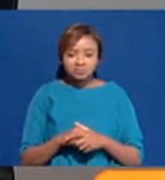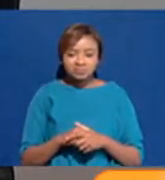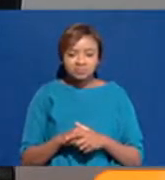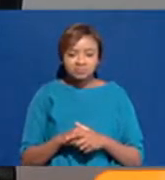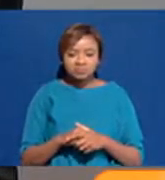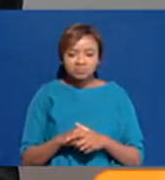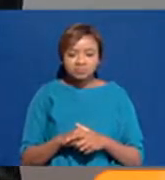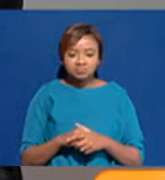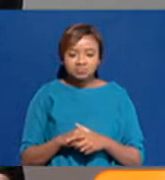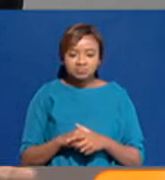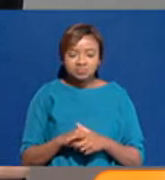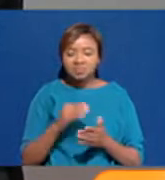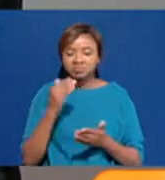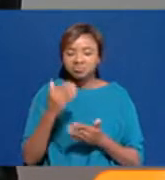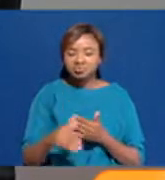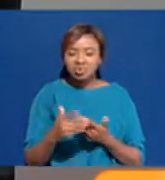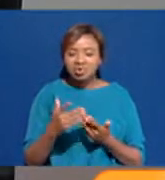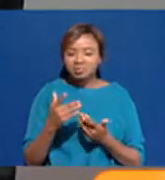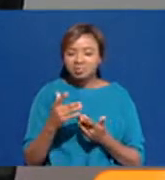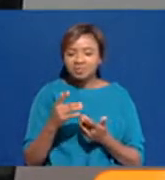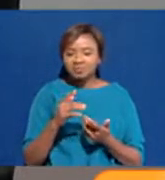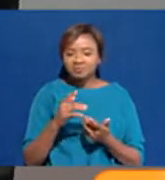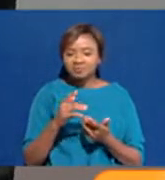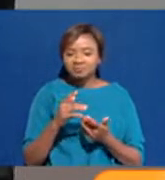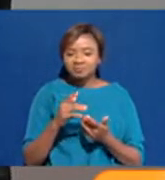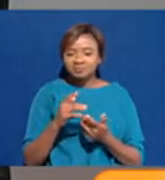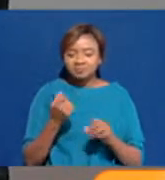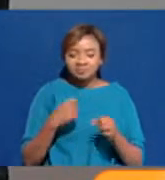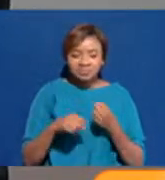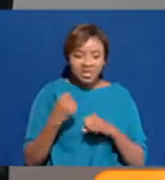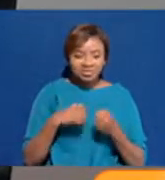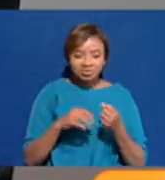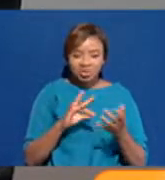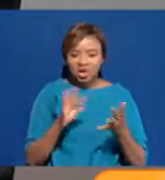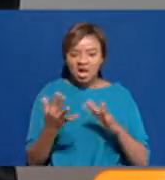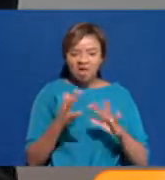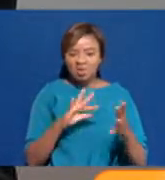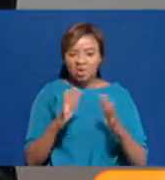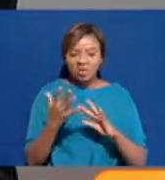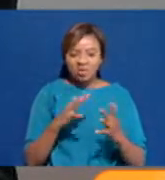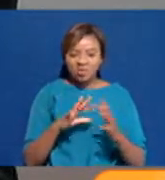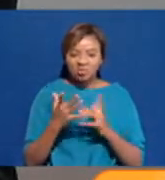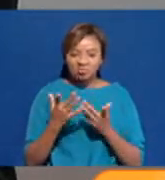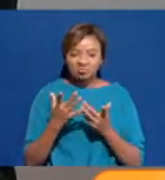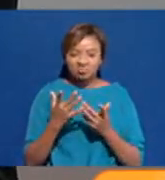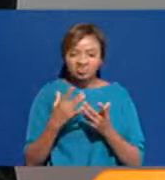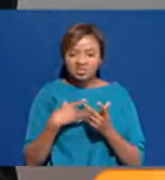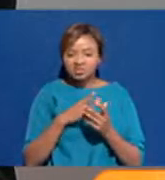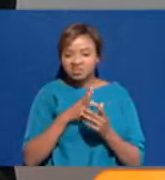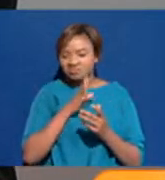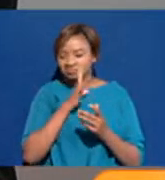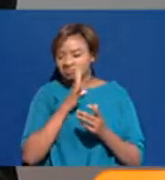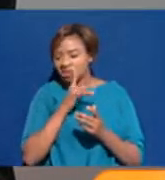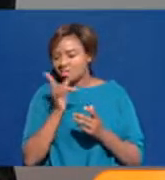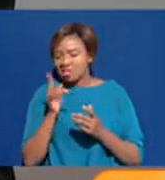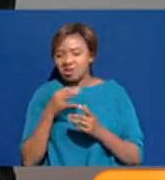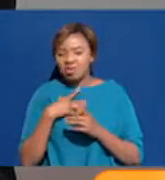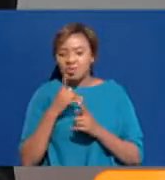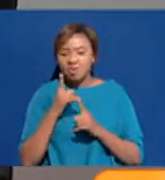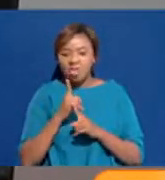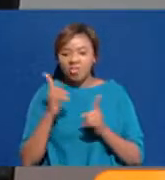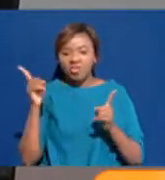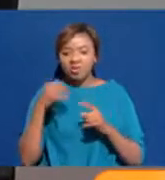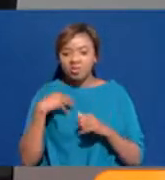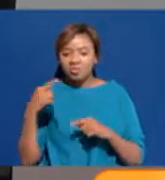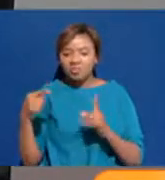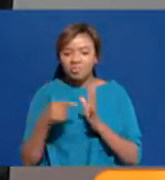you may call sidewalk or the highway declarations of non-informed leaders.